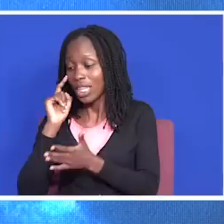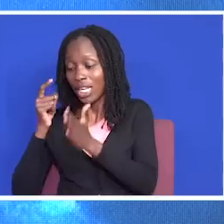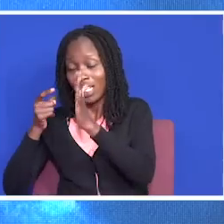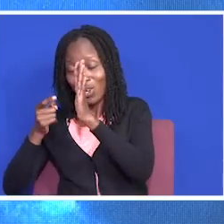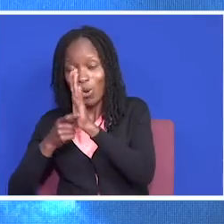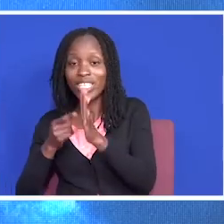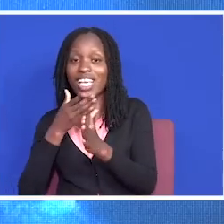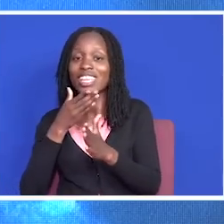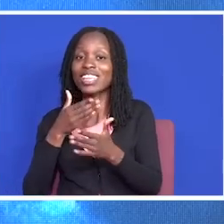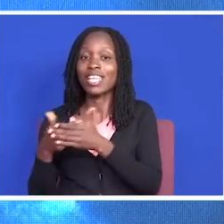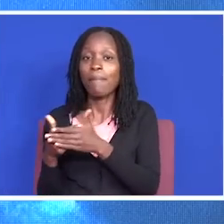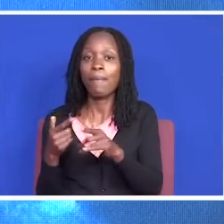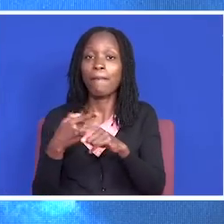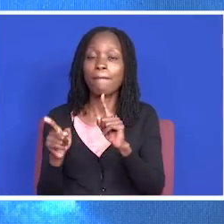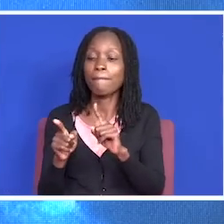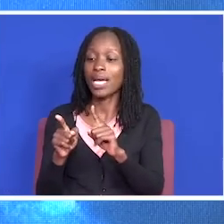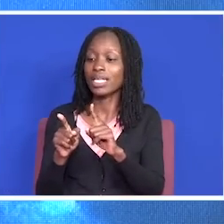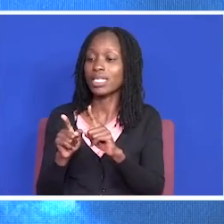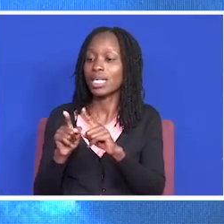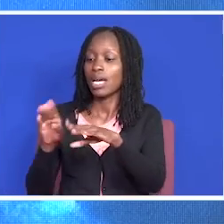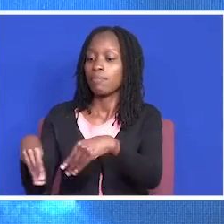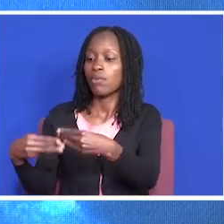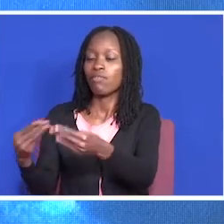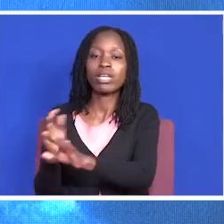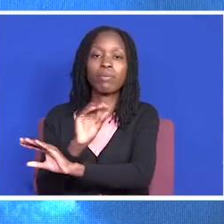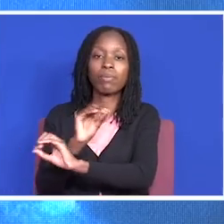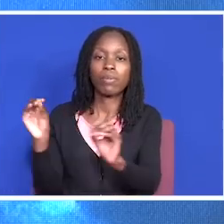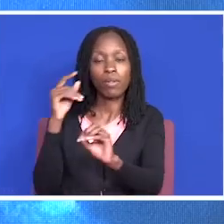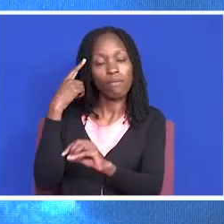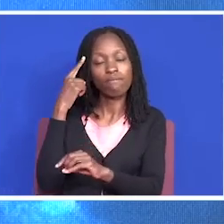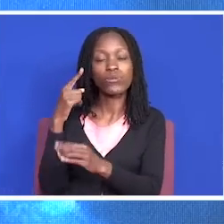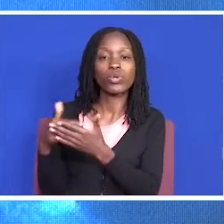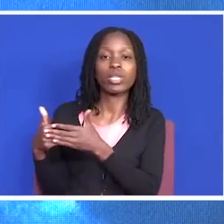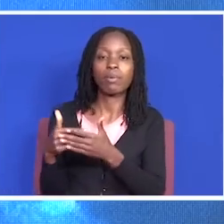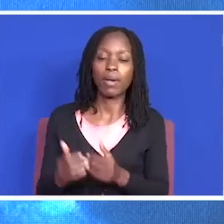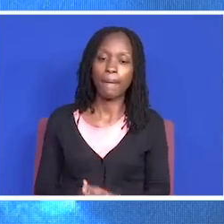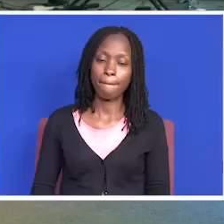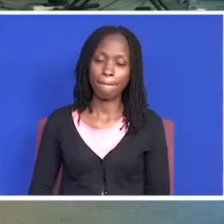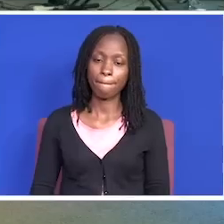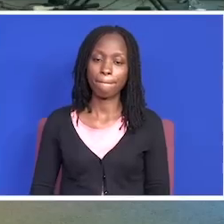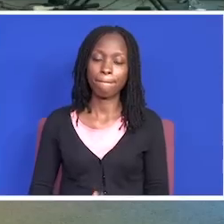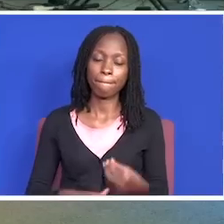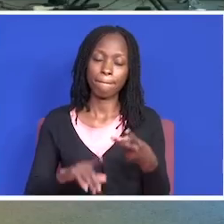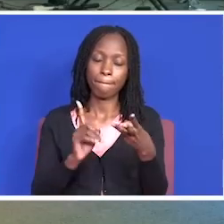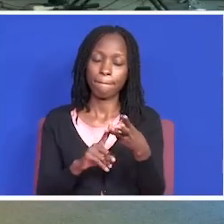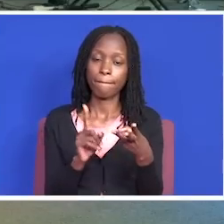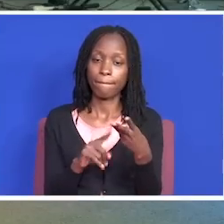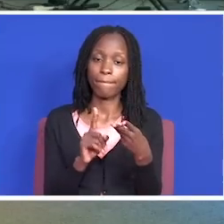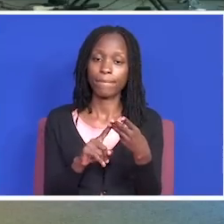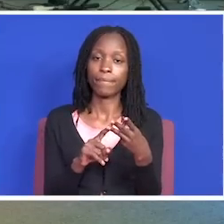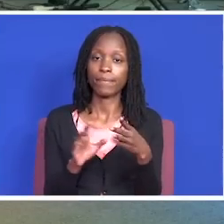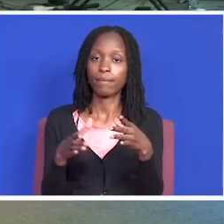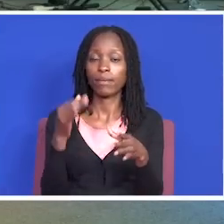the baby, but they are not investing any resources to the baby. The third category